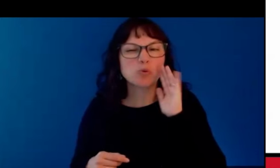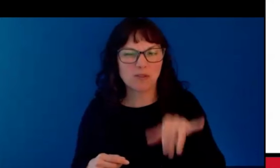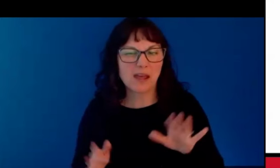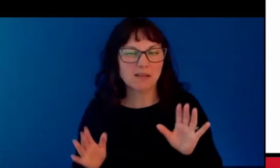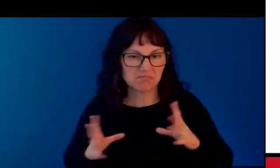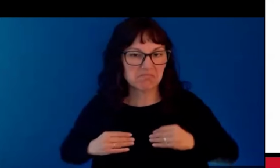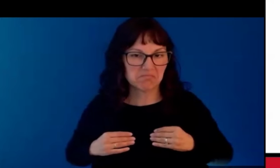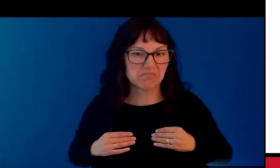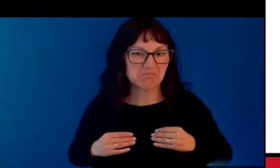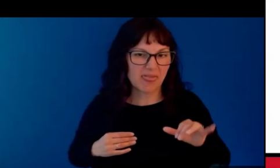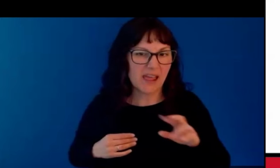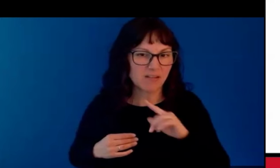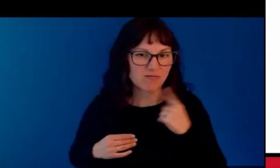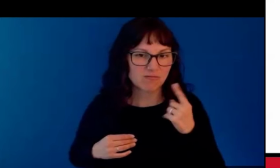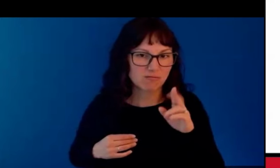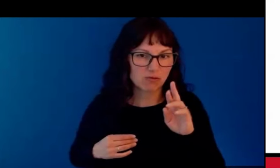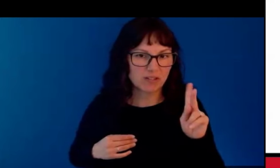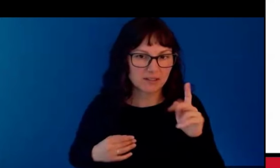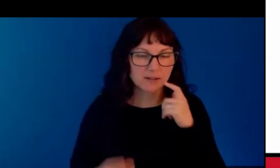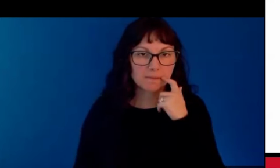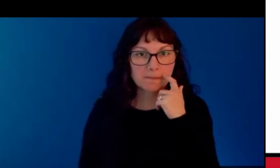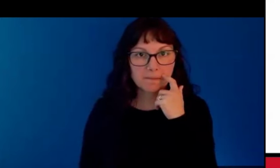risk.